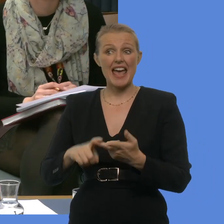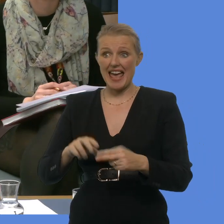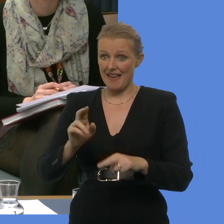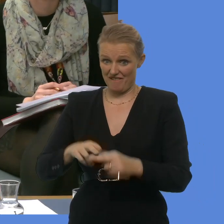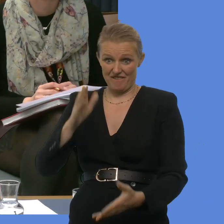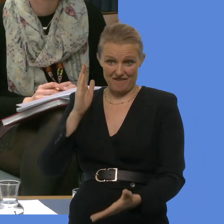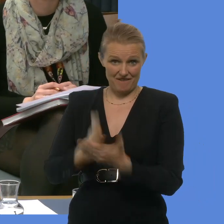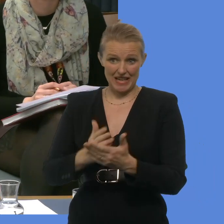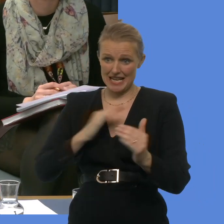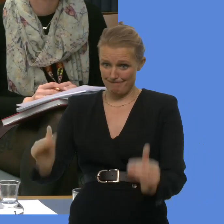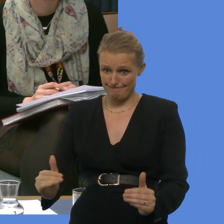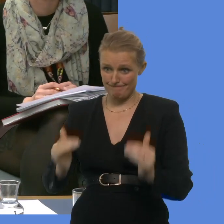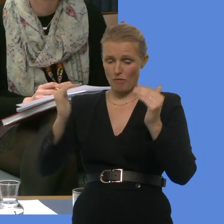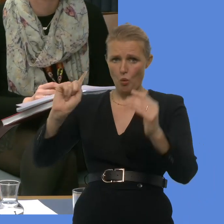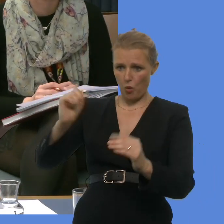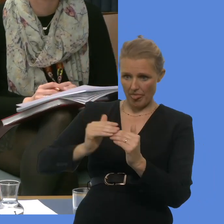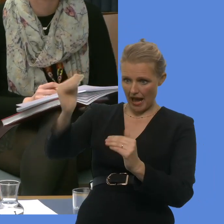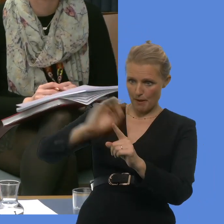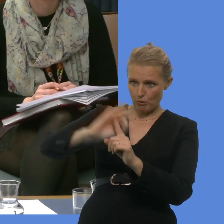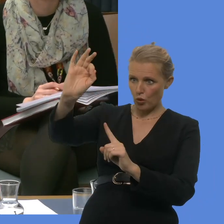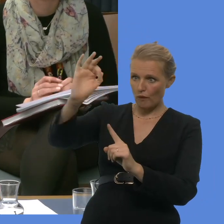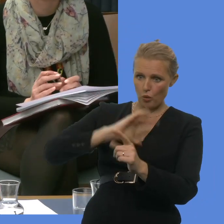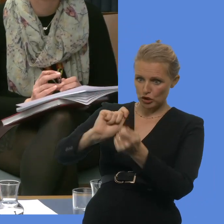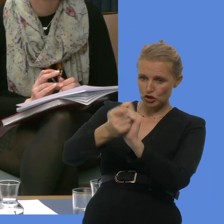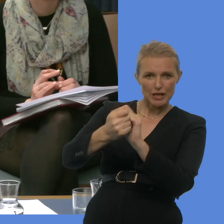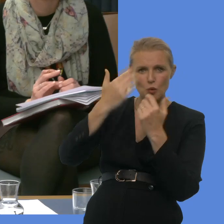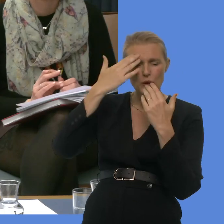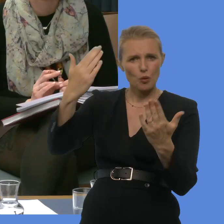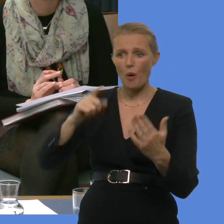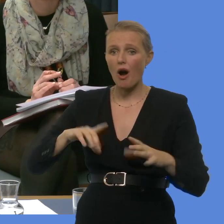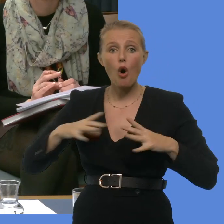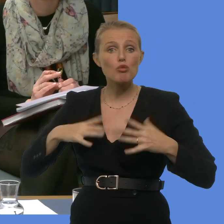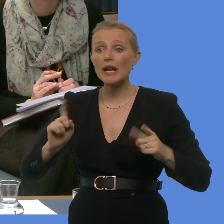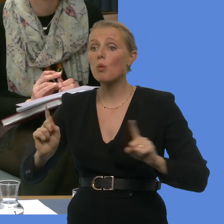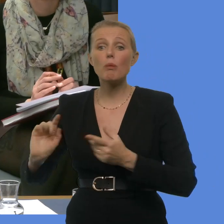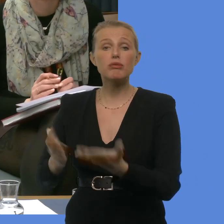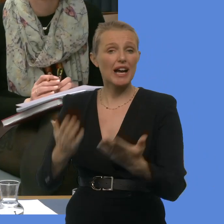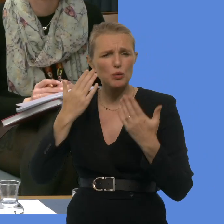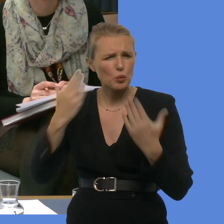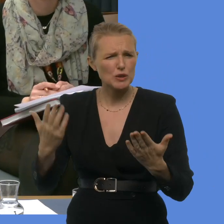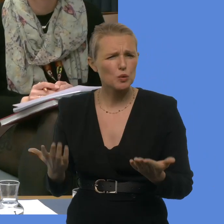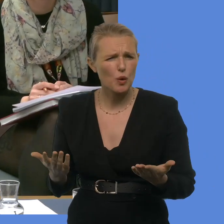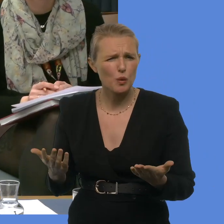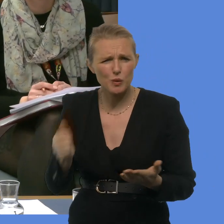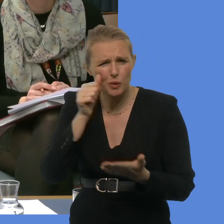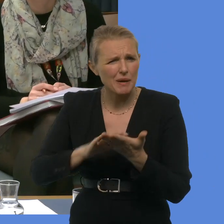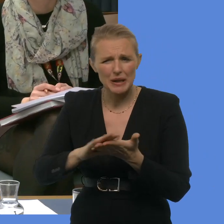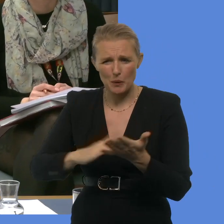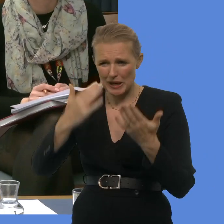take them up to the standards that the legislation will require, and the costs associated with making that